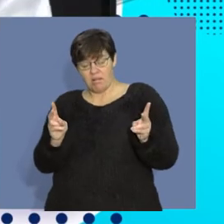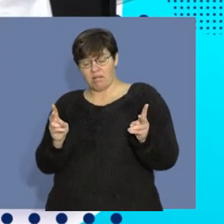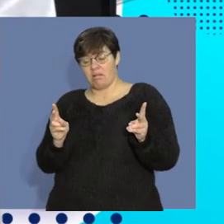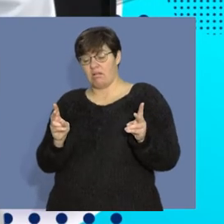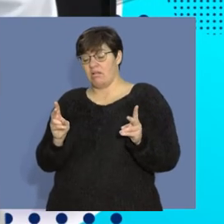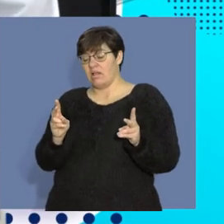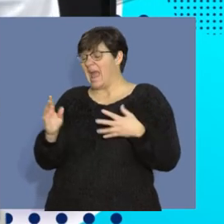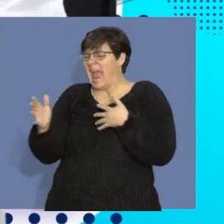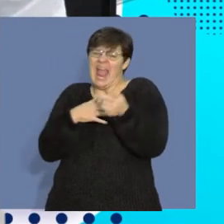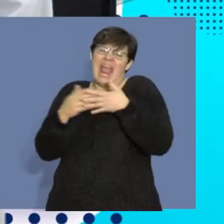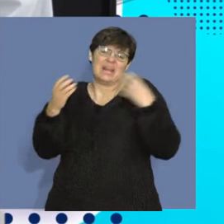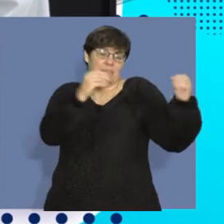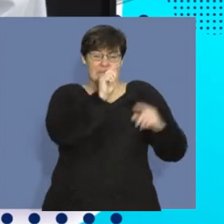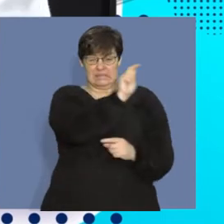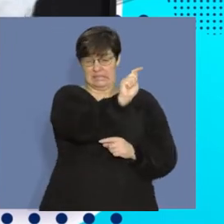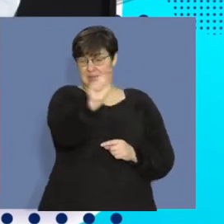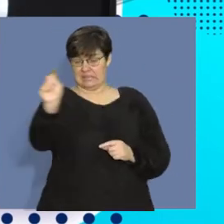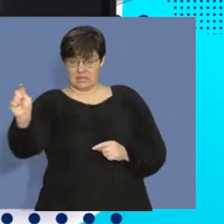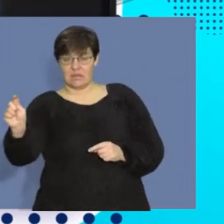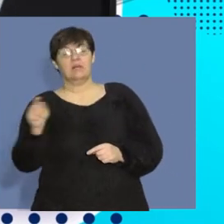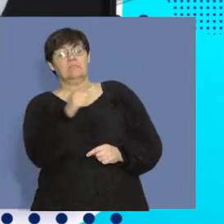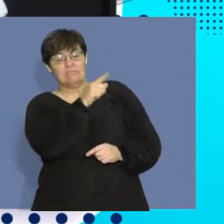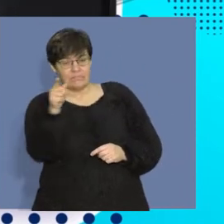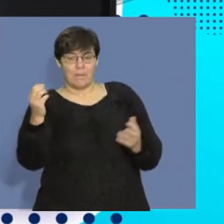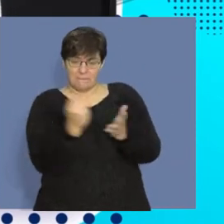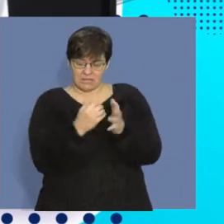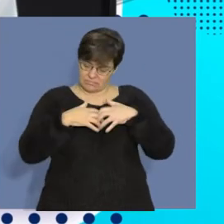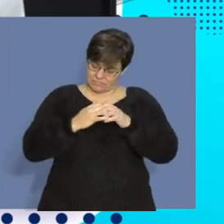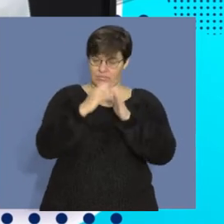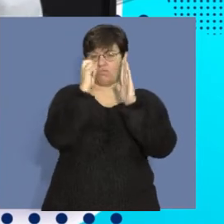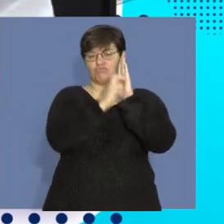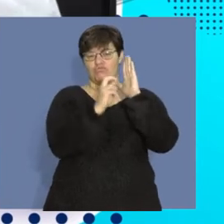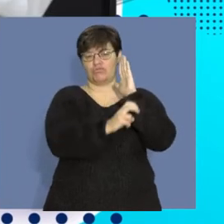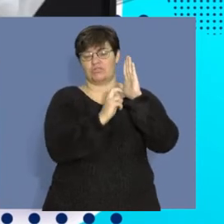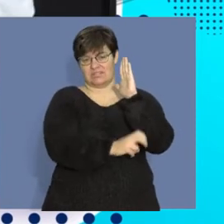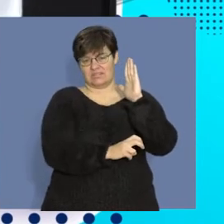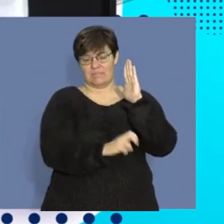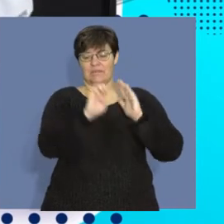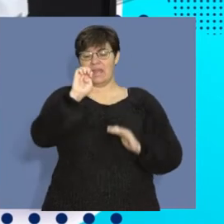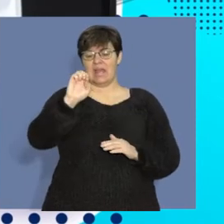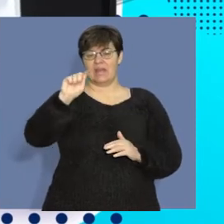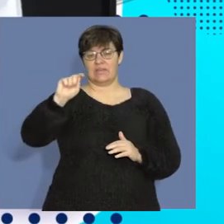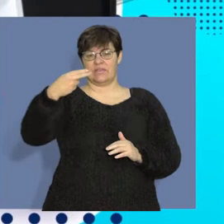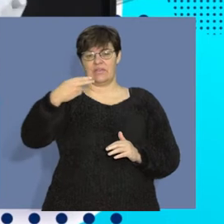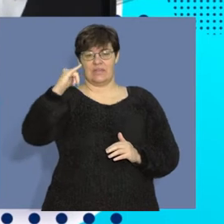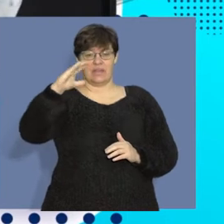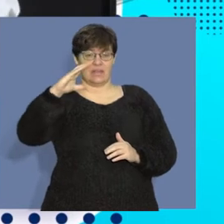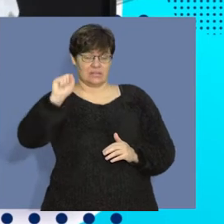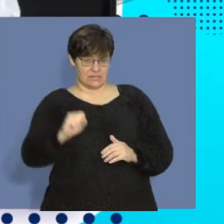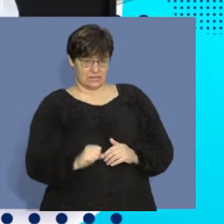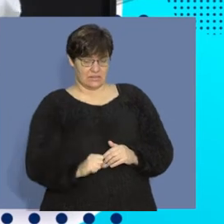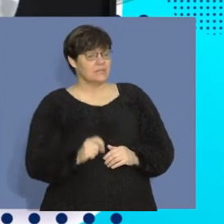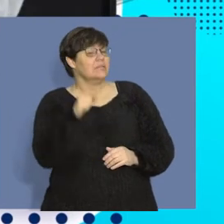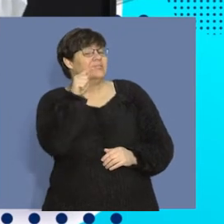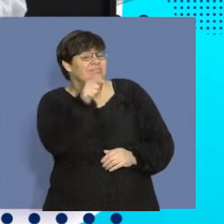it is important in any business for them to have ethics in place. And this ethic means that we are